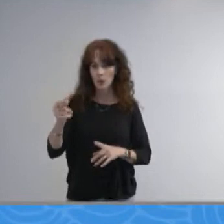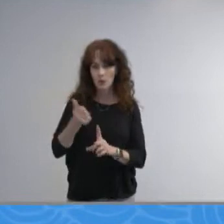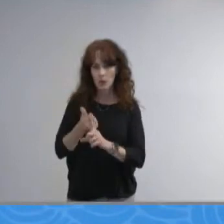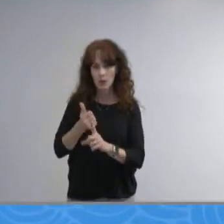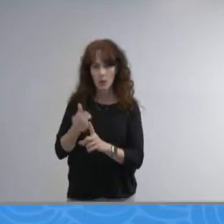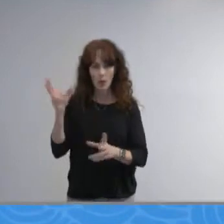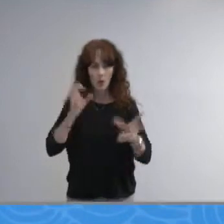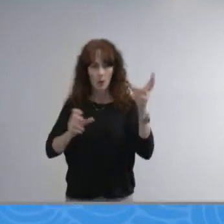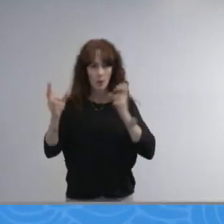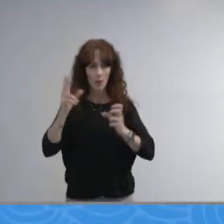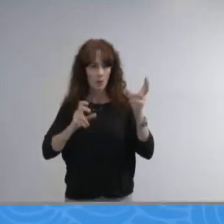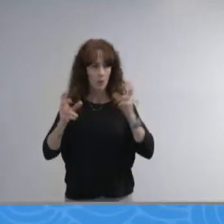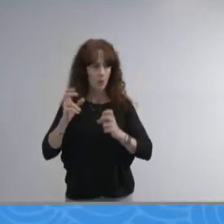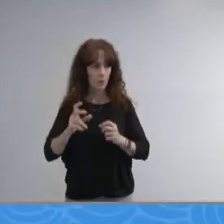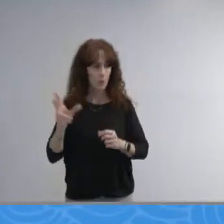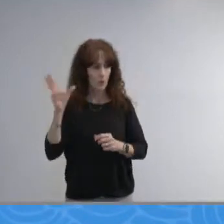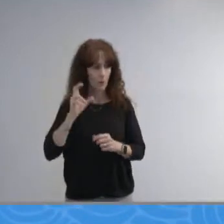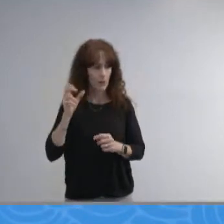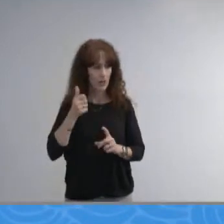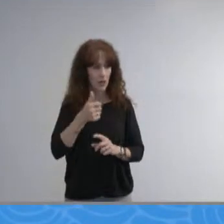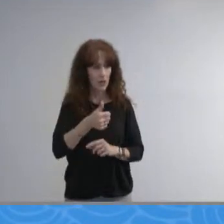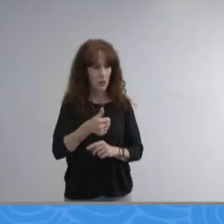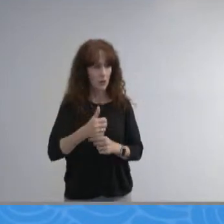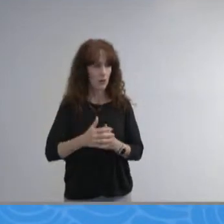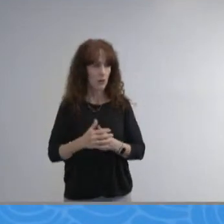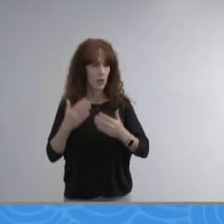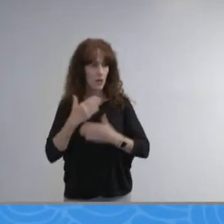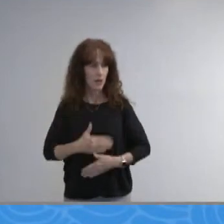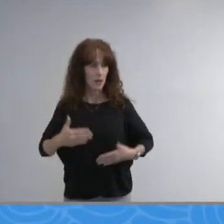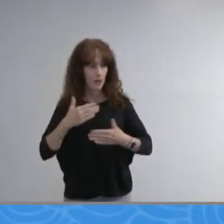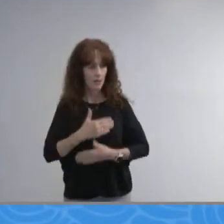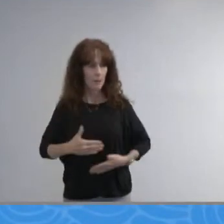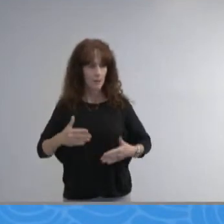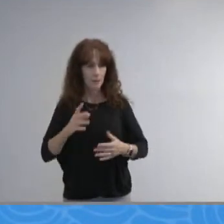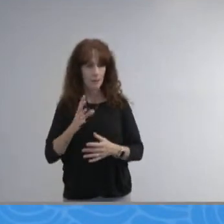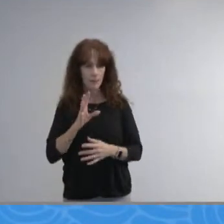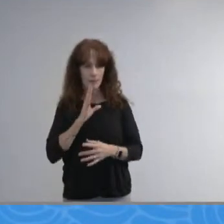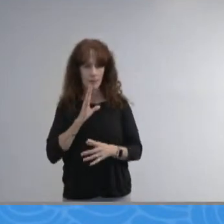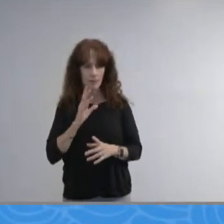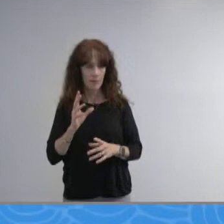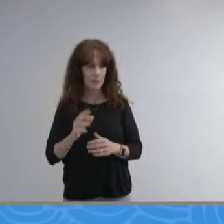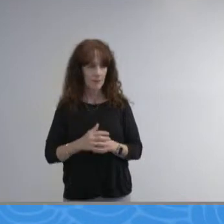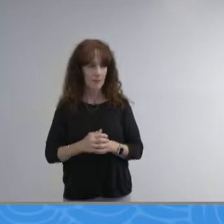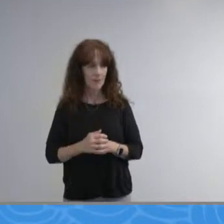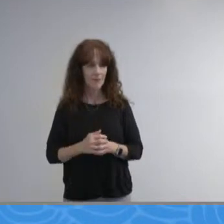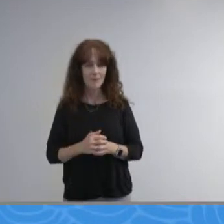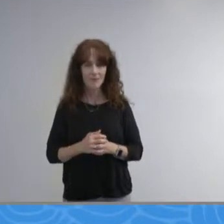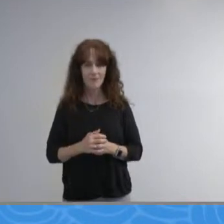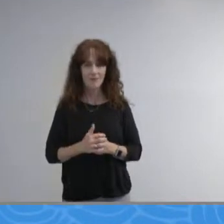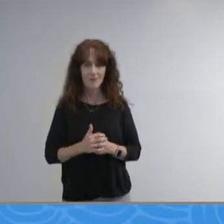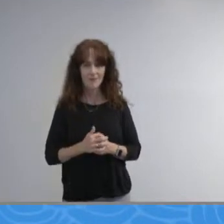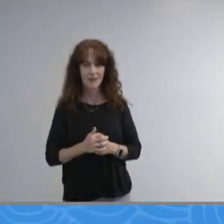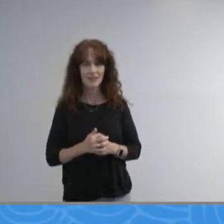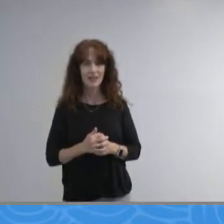cannot hear you? Gary Marshall, please mute. Gary Marshall, mute.